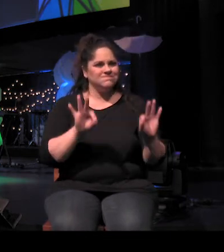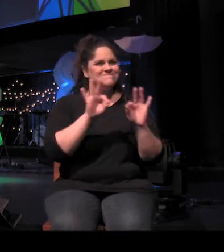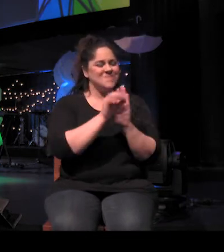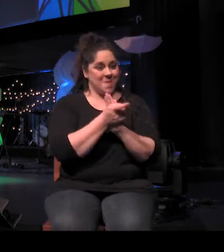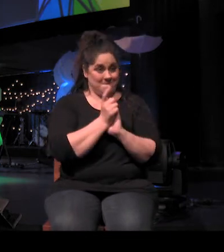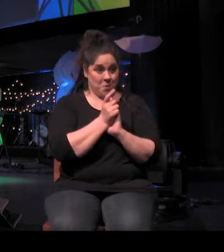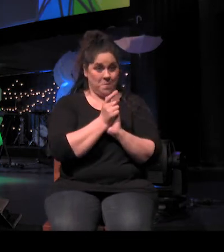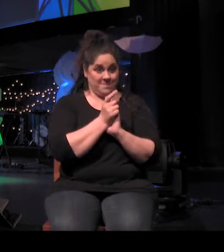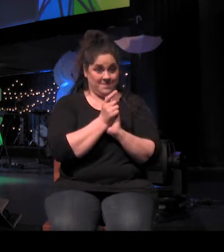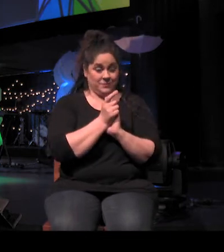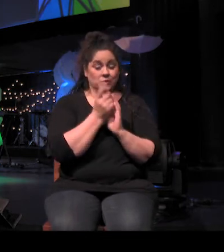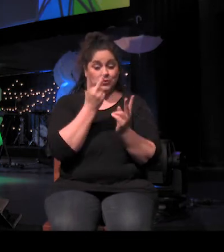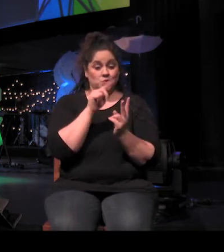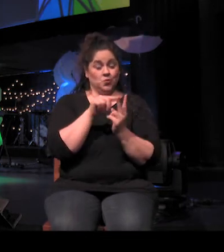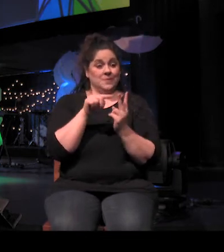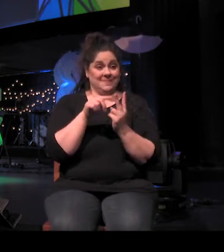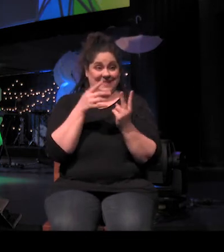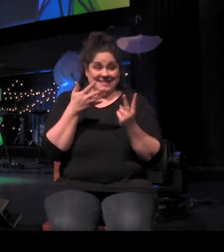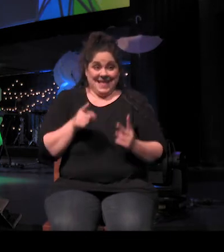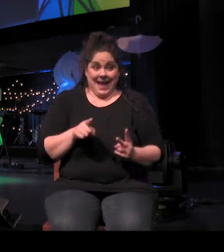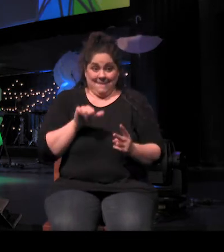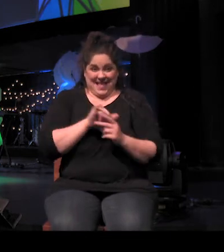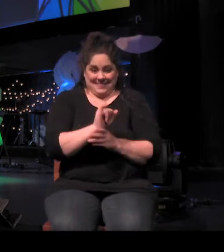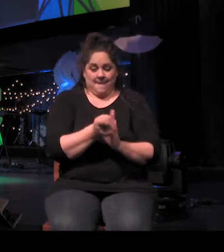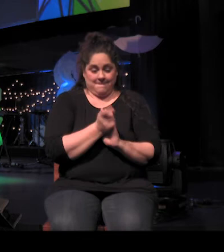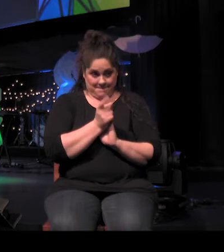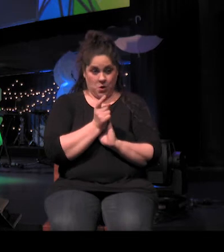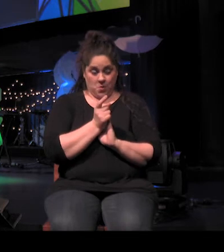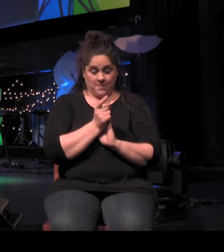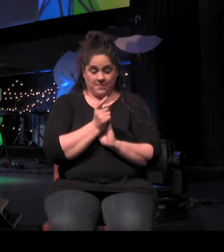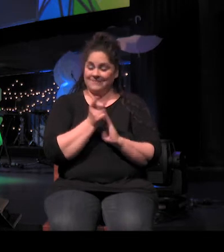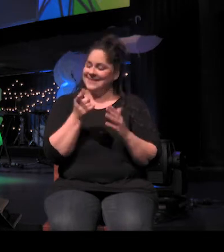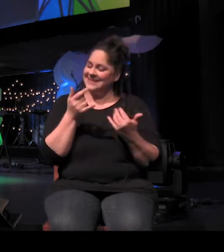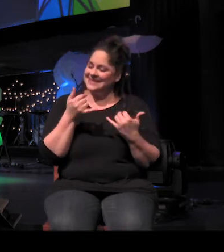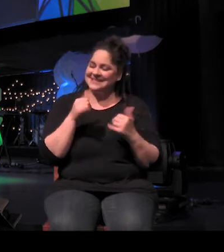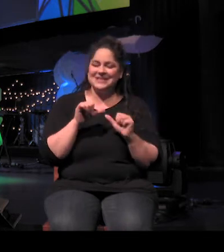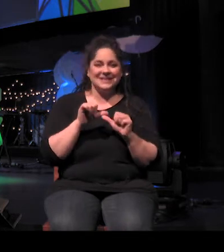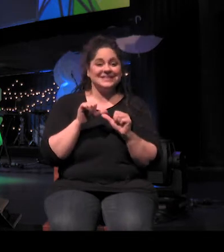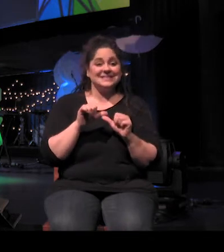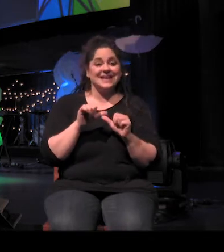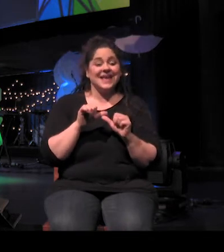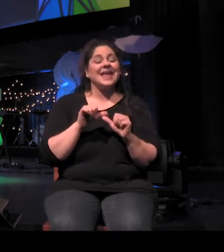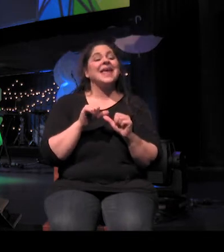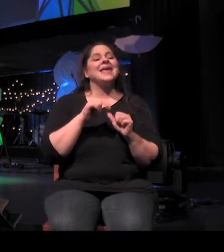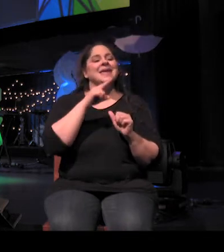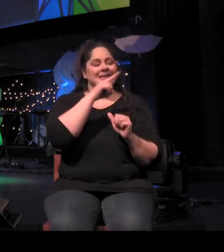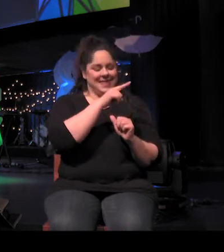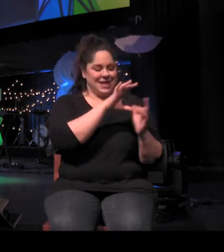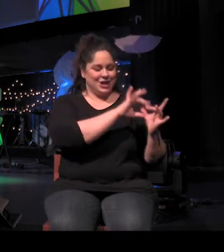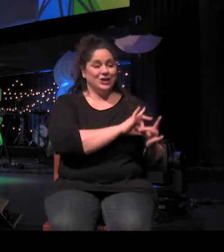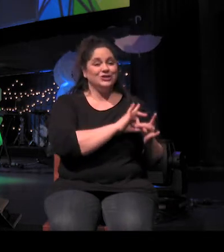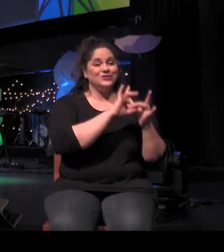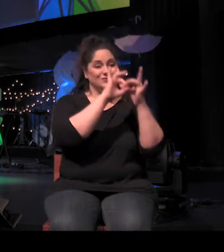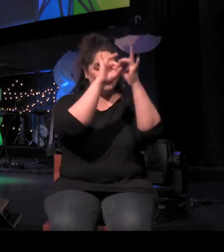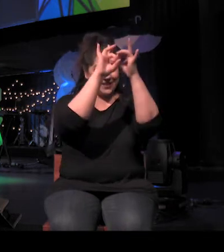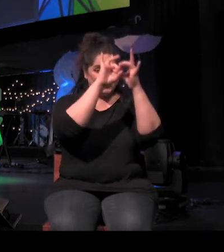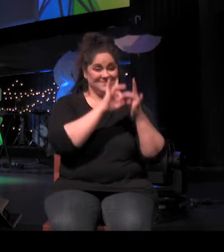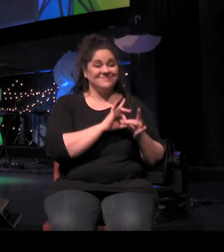Two things that Jesus did and that Jesus still does today: restoration and